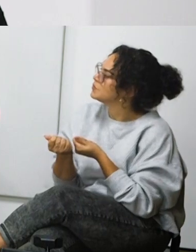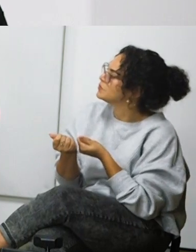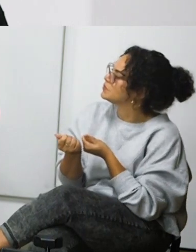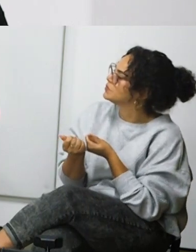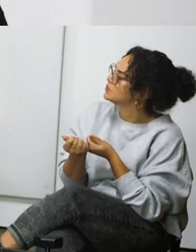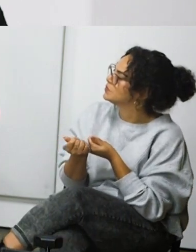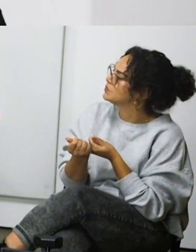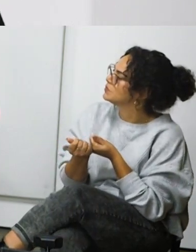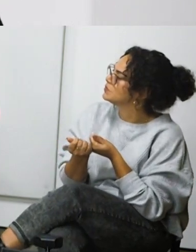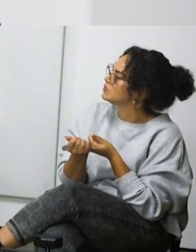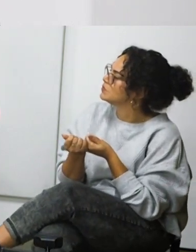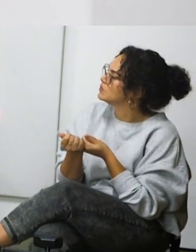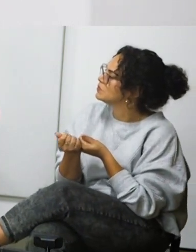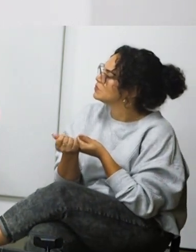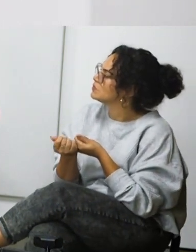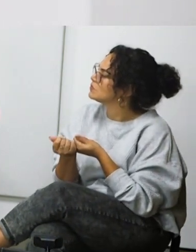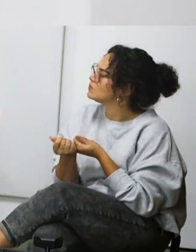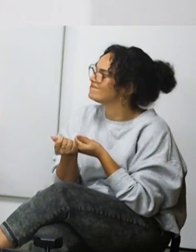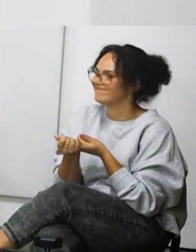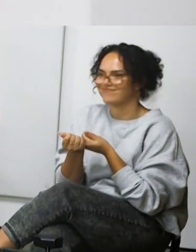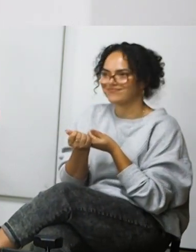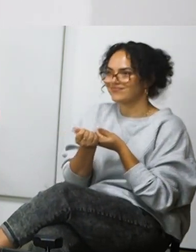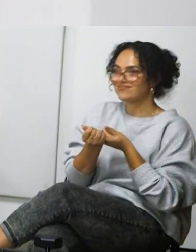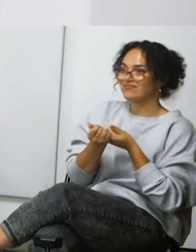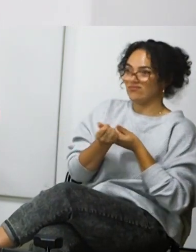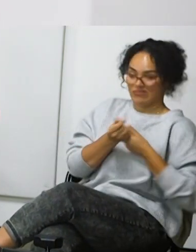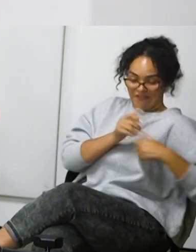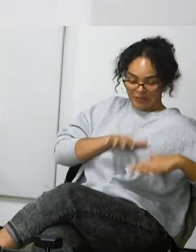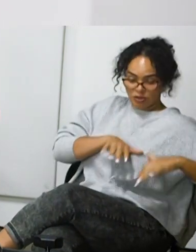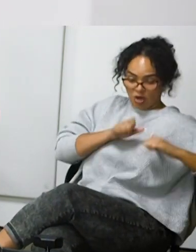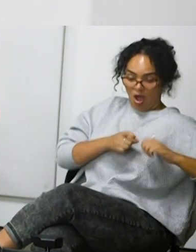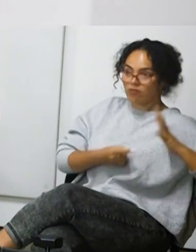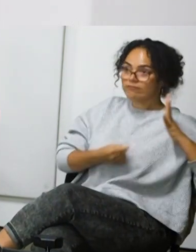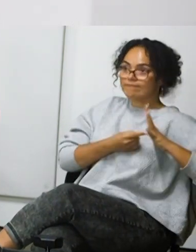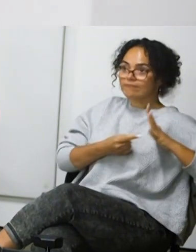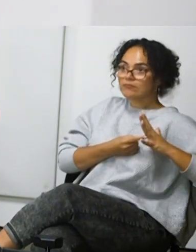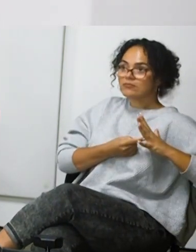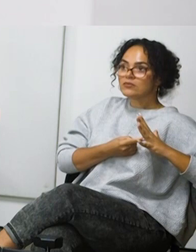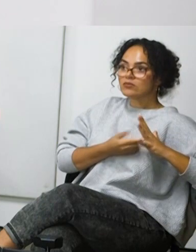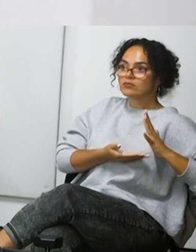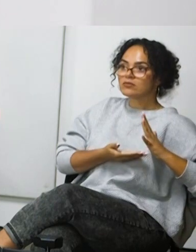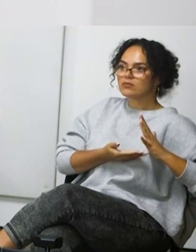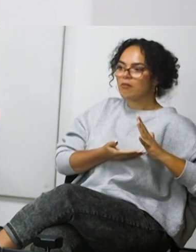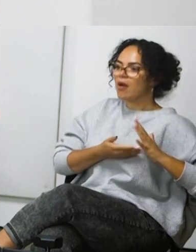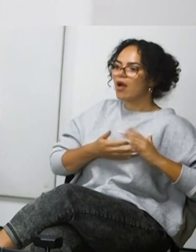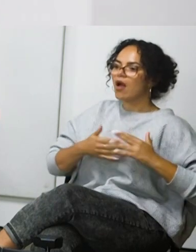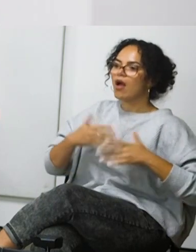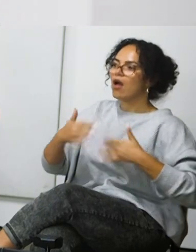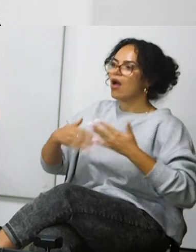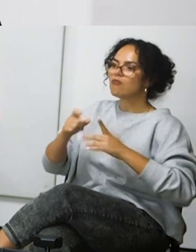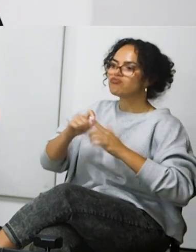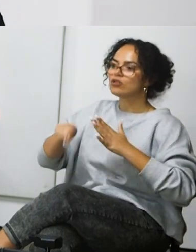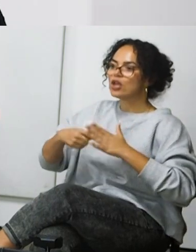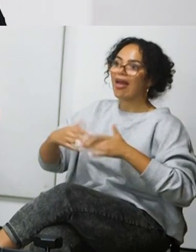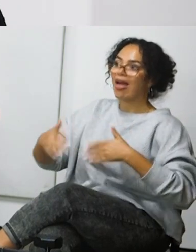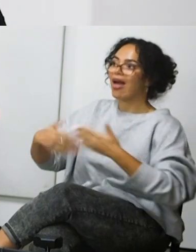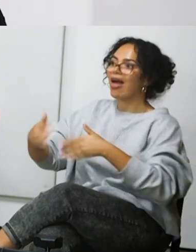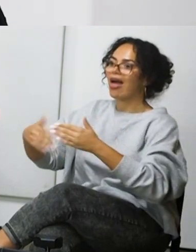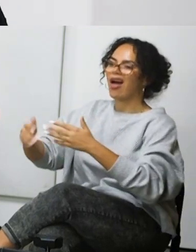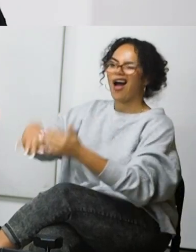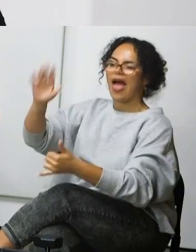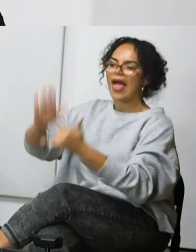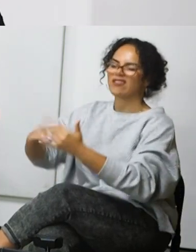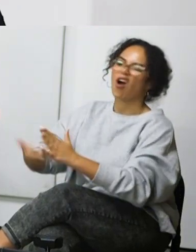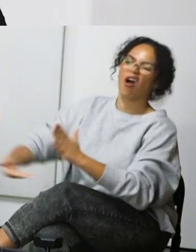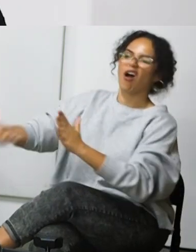like not to add those things last minute, I think, because that's so easy to kind of like, and also it's